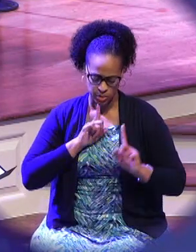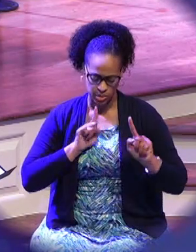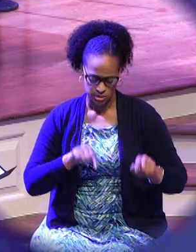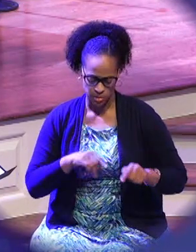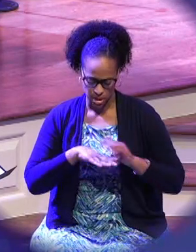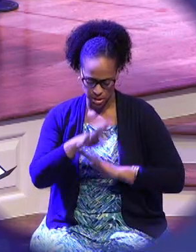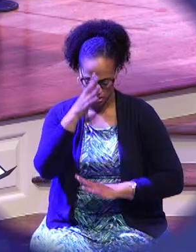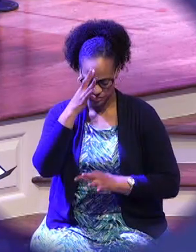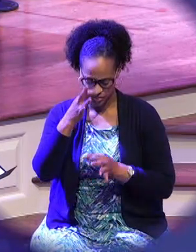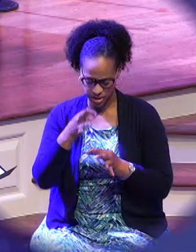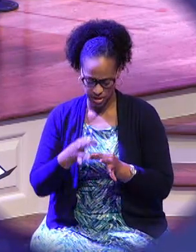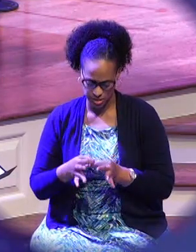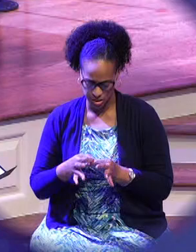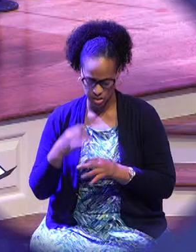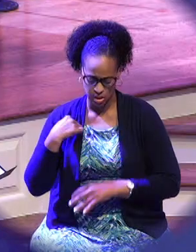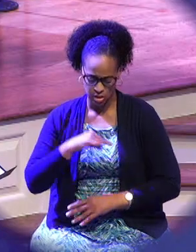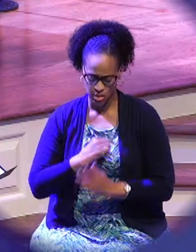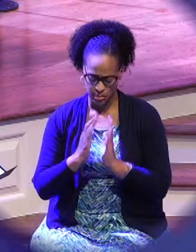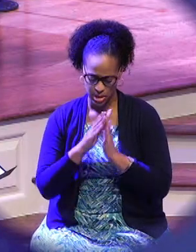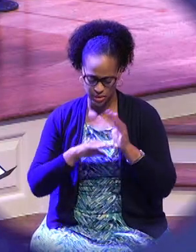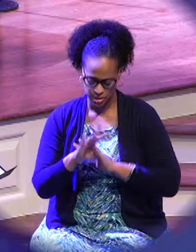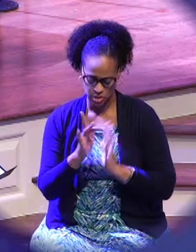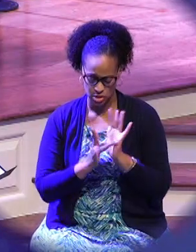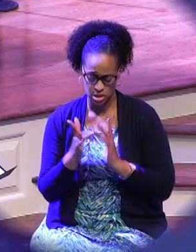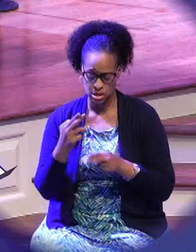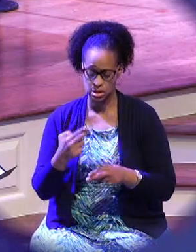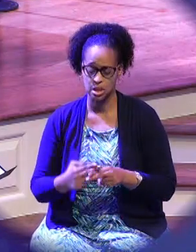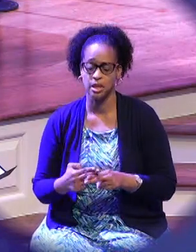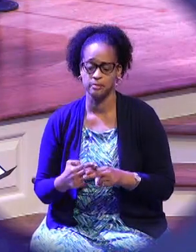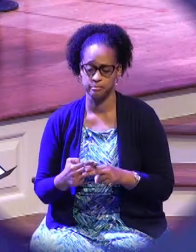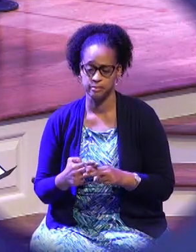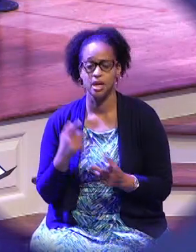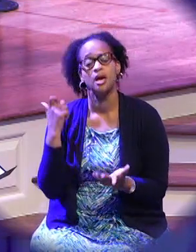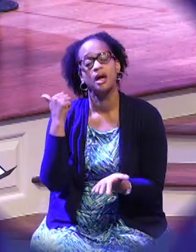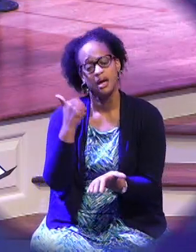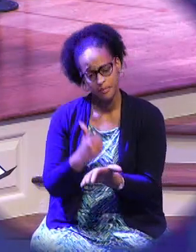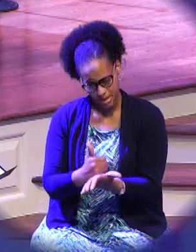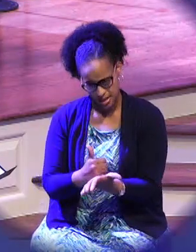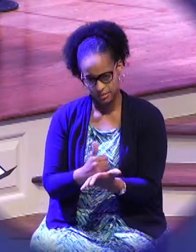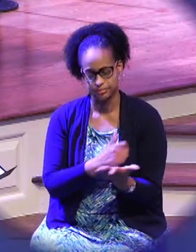faith. We pray this in Jesus' name. Amen.